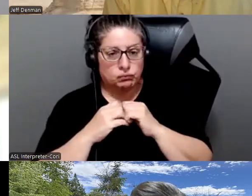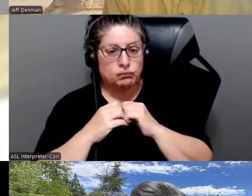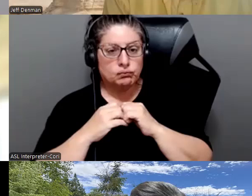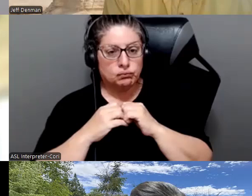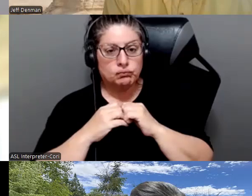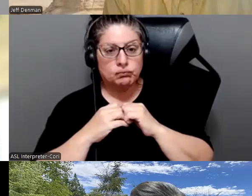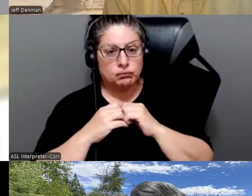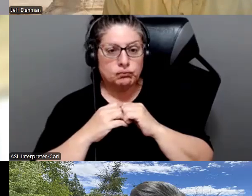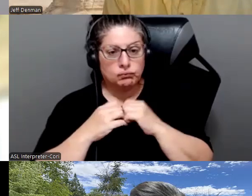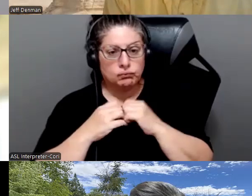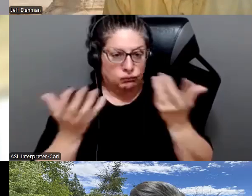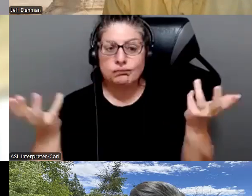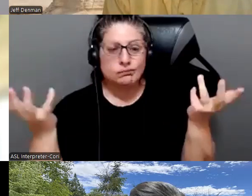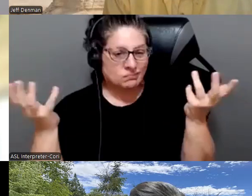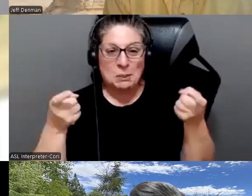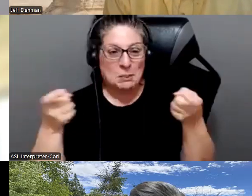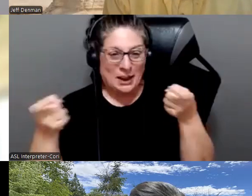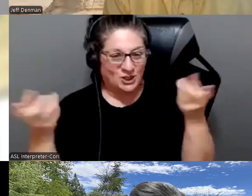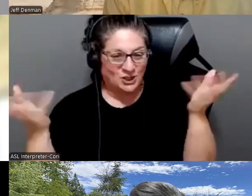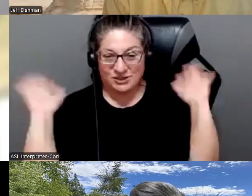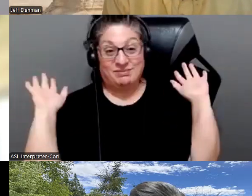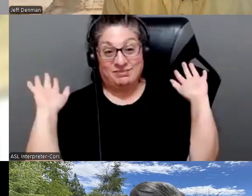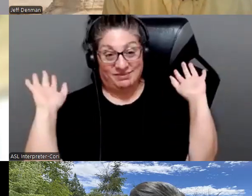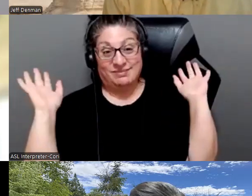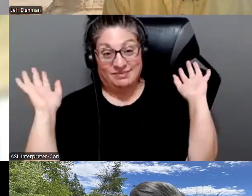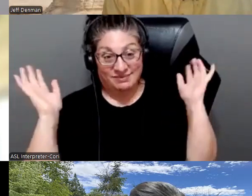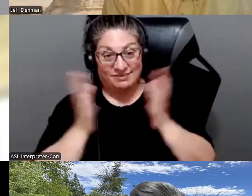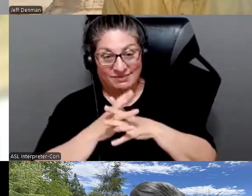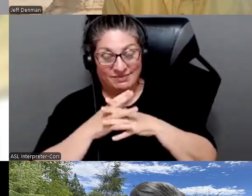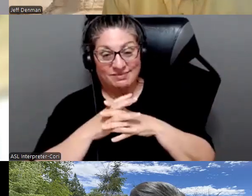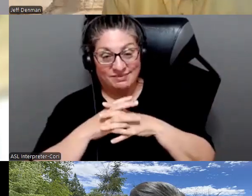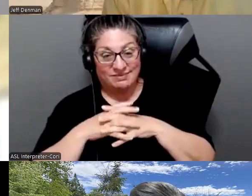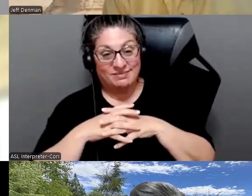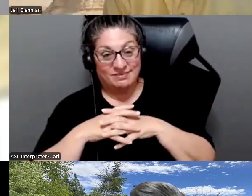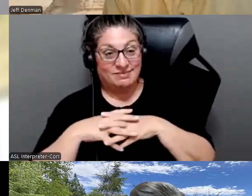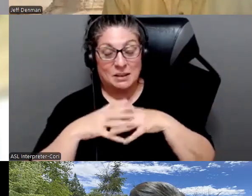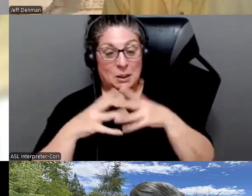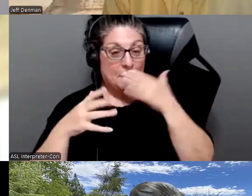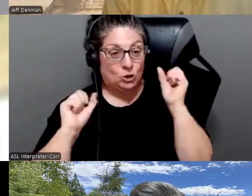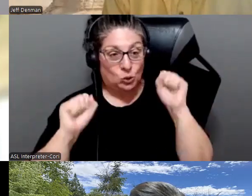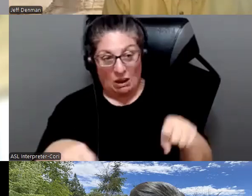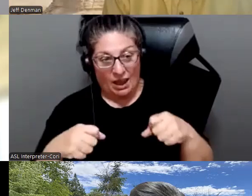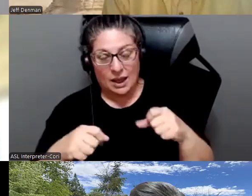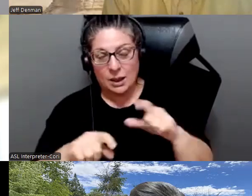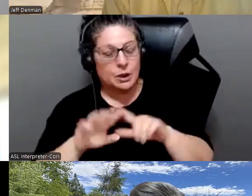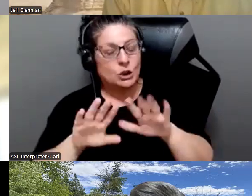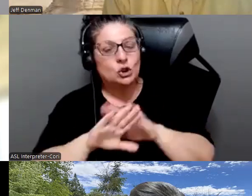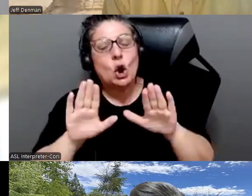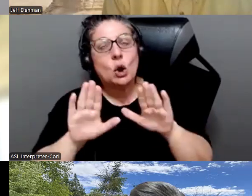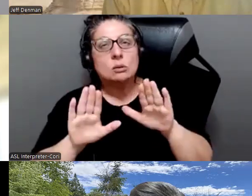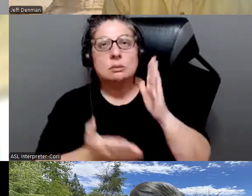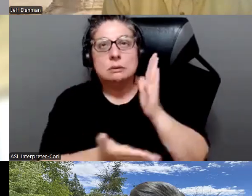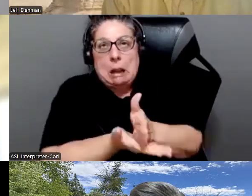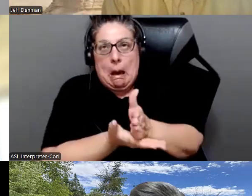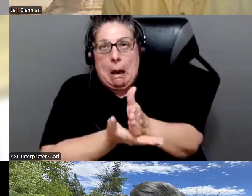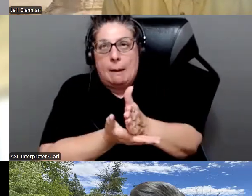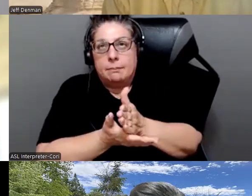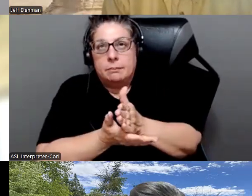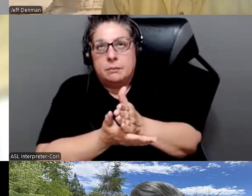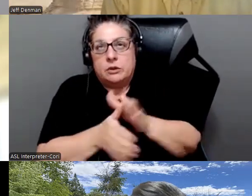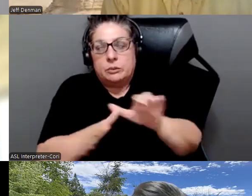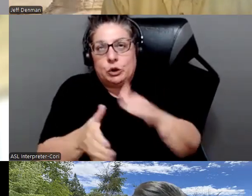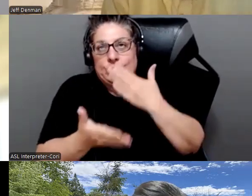yeah, manage it and control it as best you can, but don't keep it from you doing good